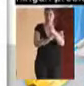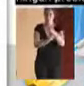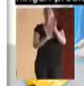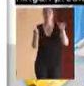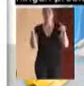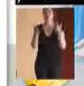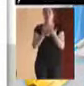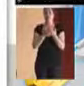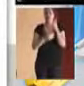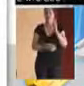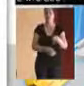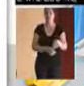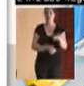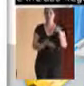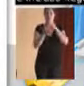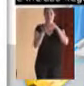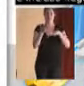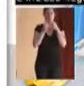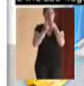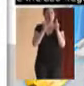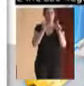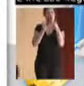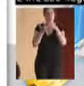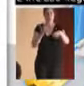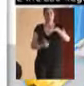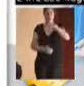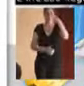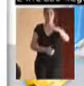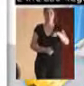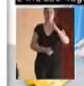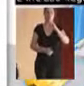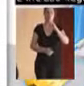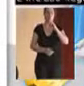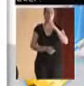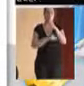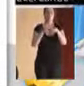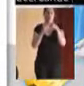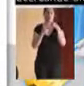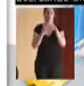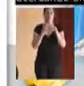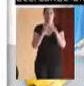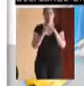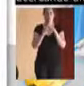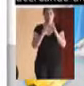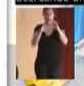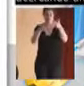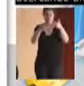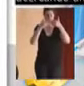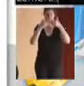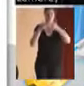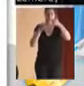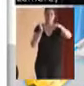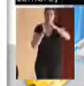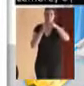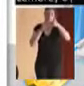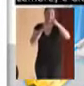light, to identify movement, and they were also able to read small words, bringing the sequence closer to